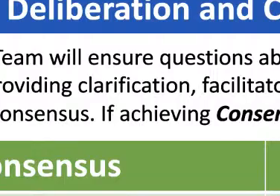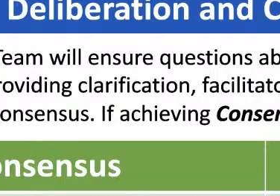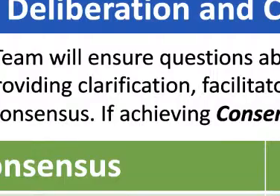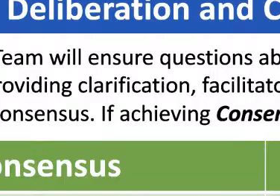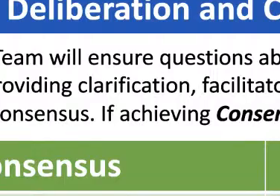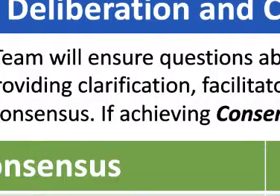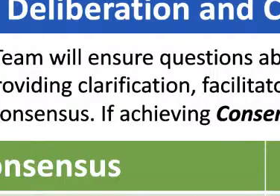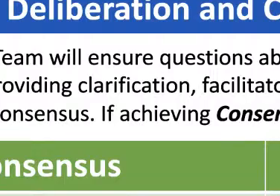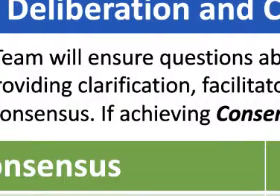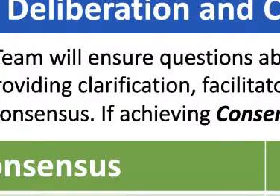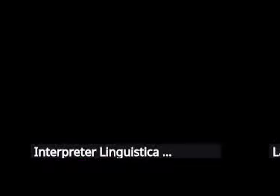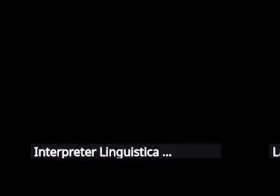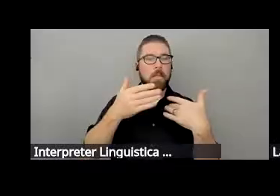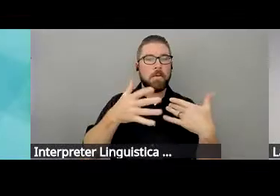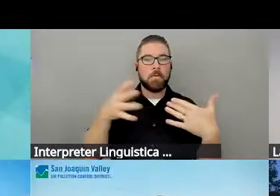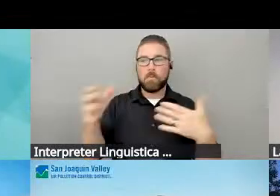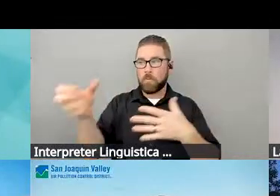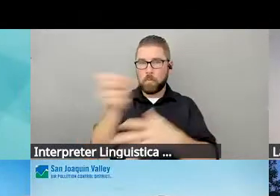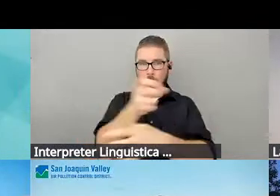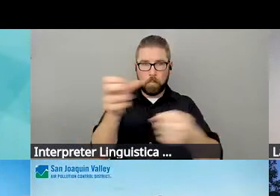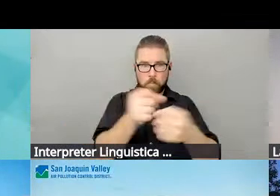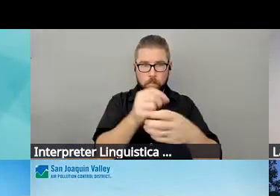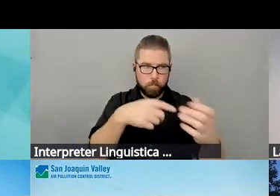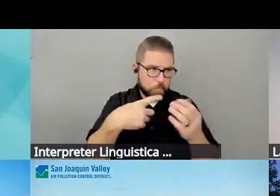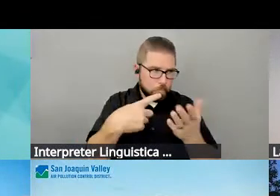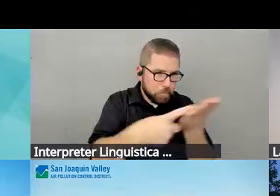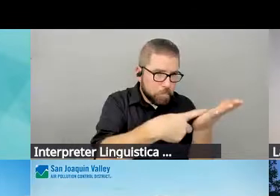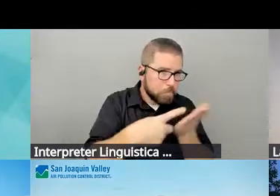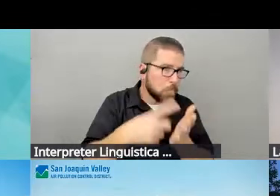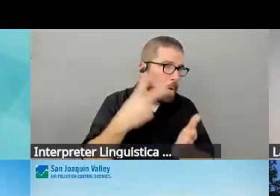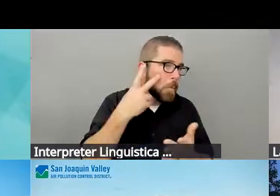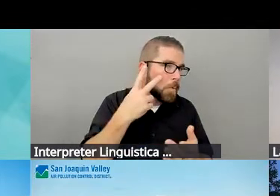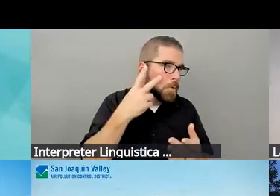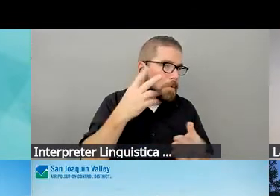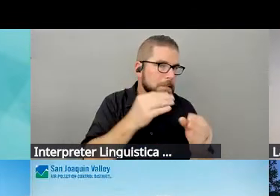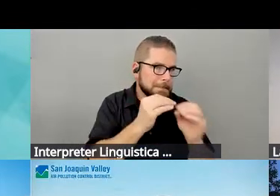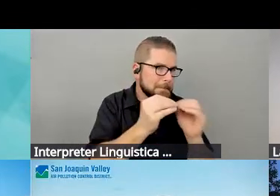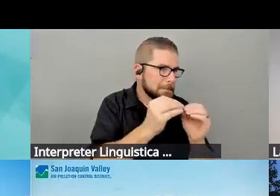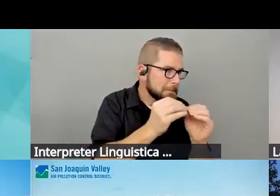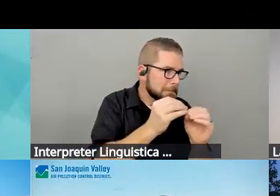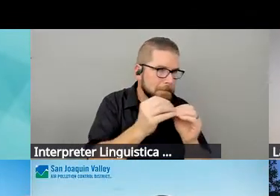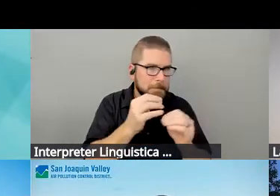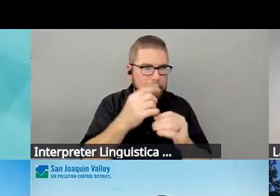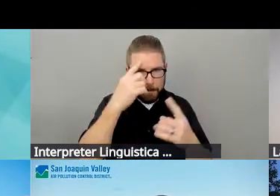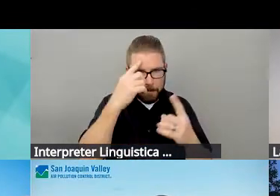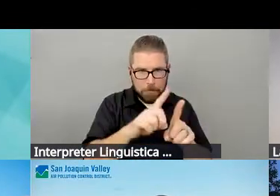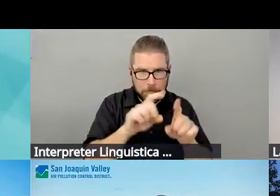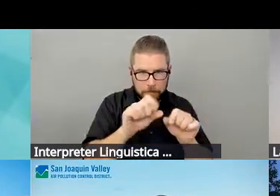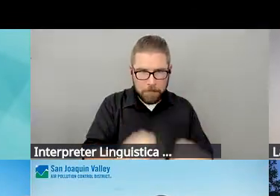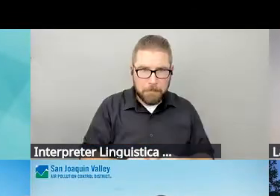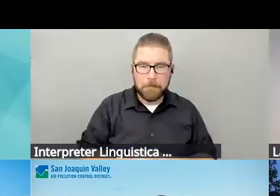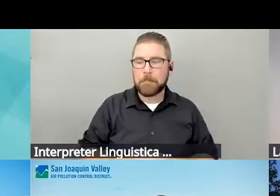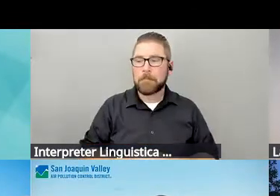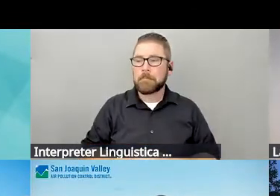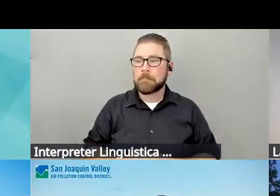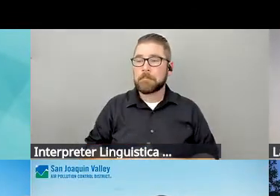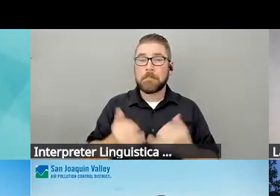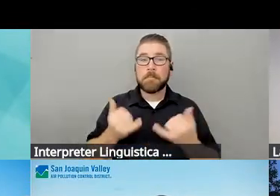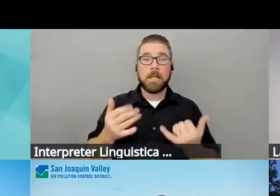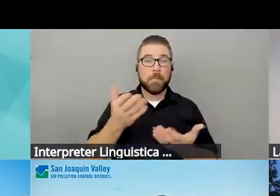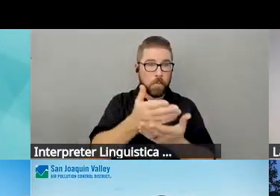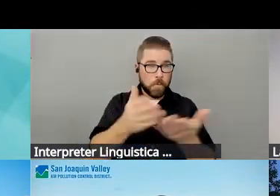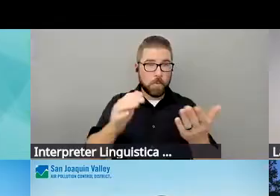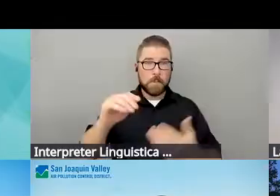I will stop sharing my screen, and we would like to ask the CSC if there is any opposition